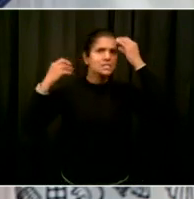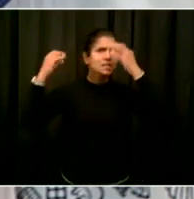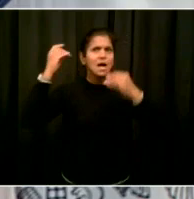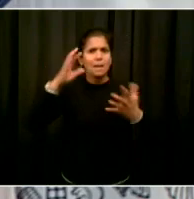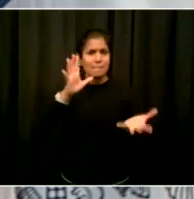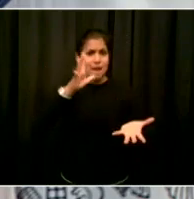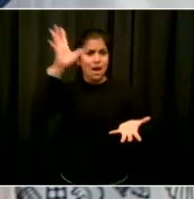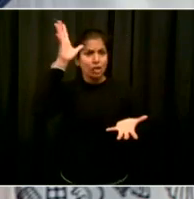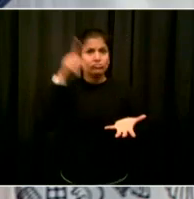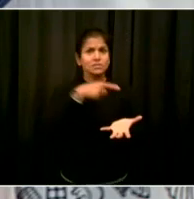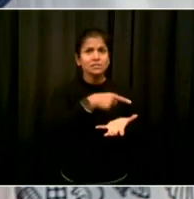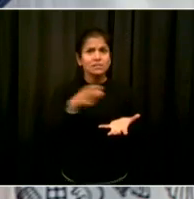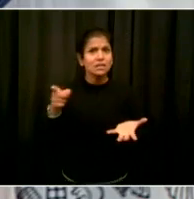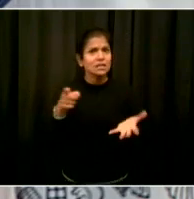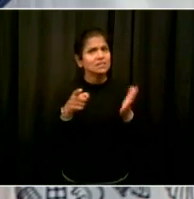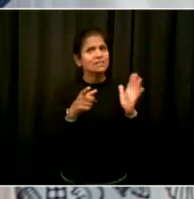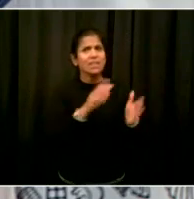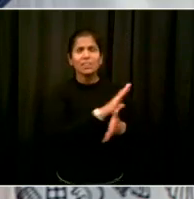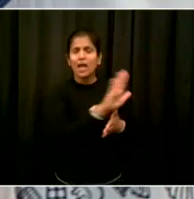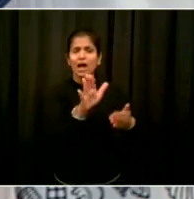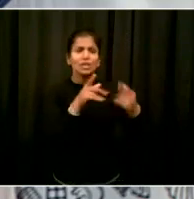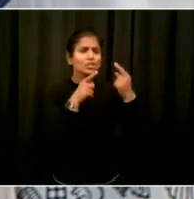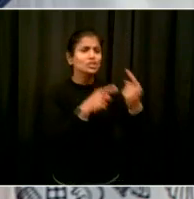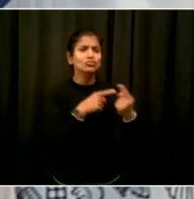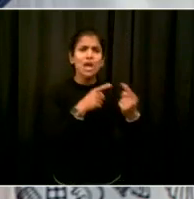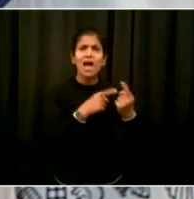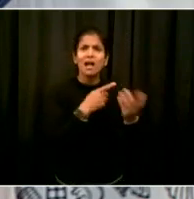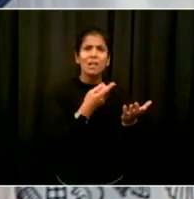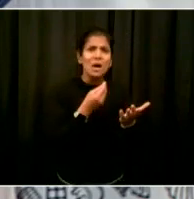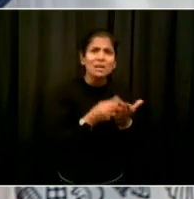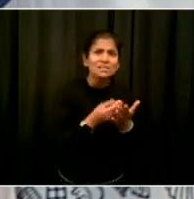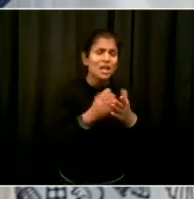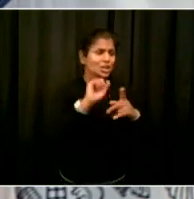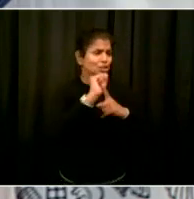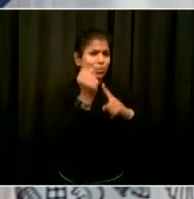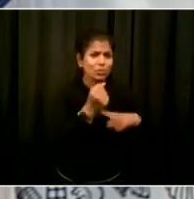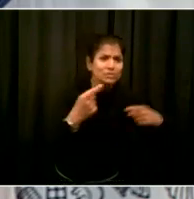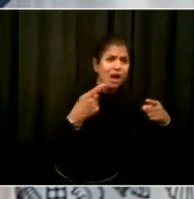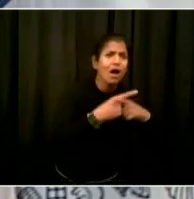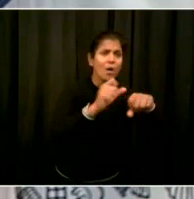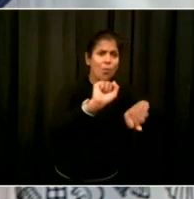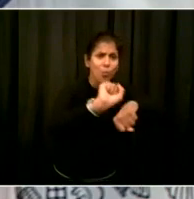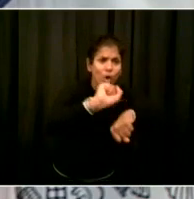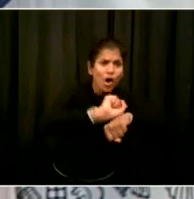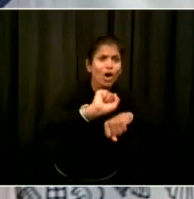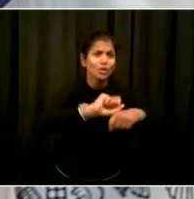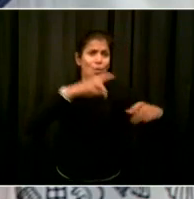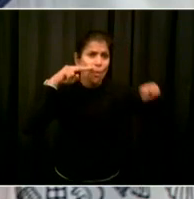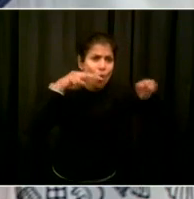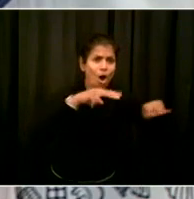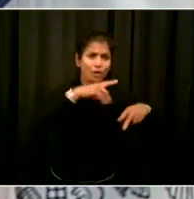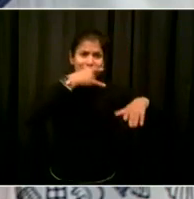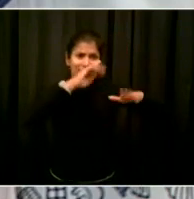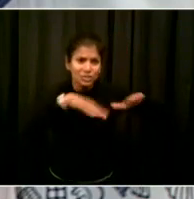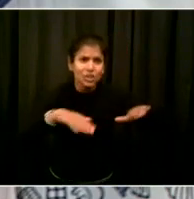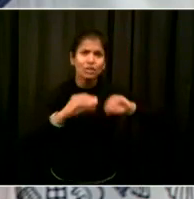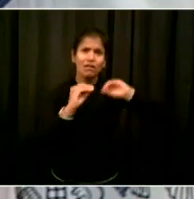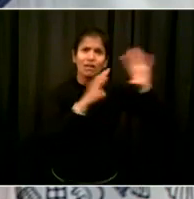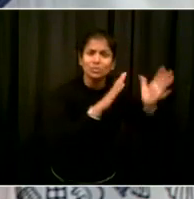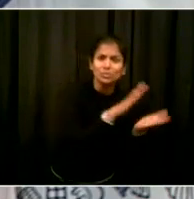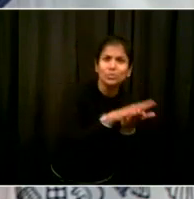school and thinking about what it would feel like in this moment. And I would want a lot of assurance that it